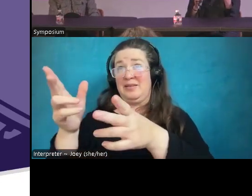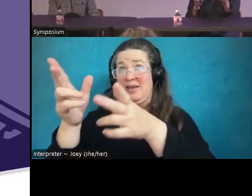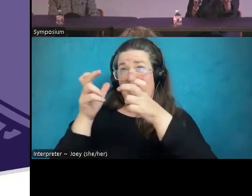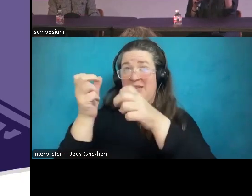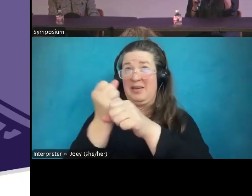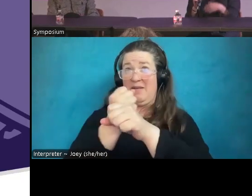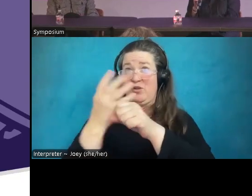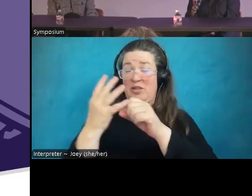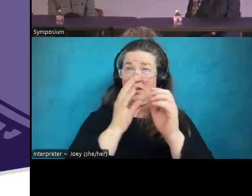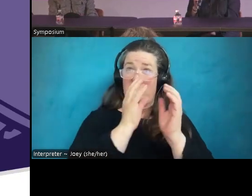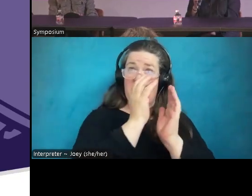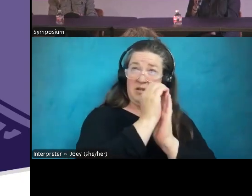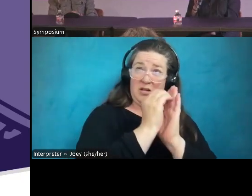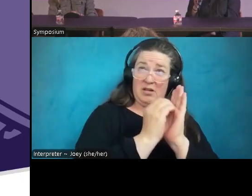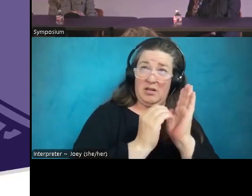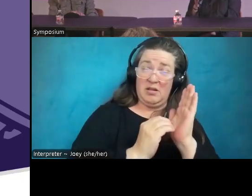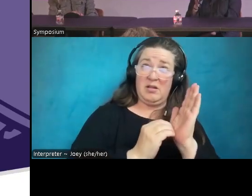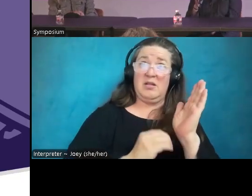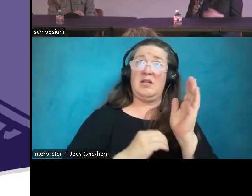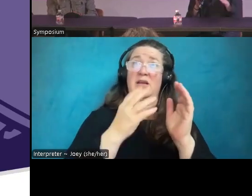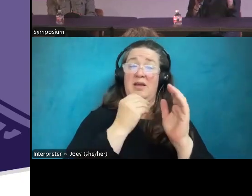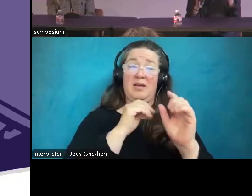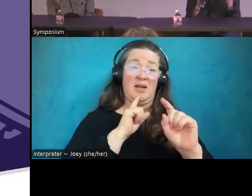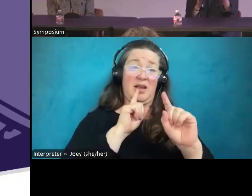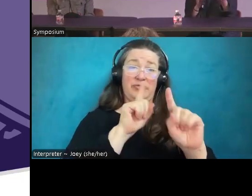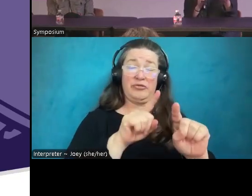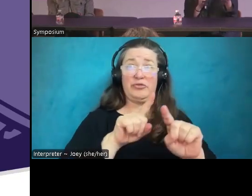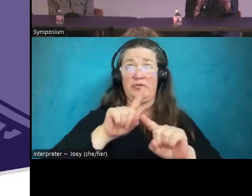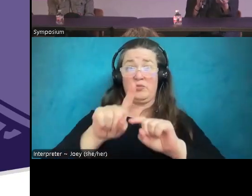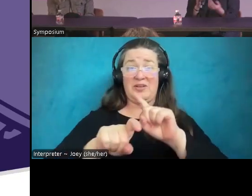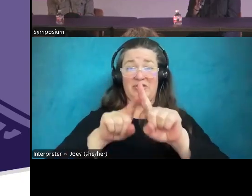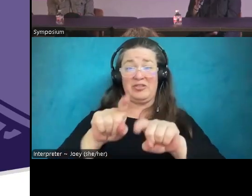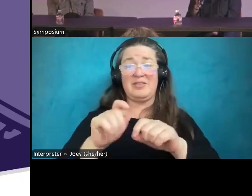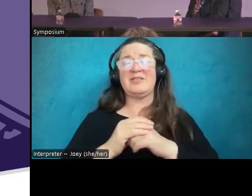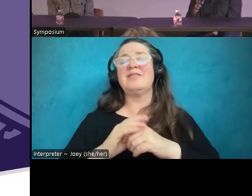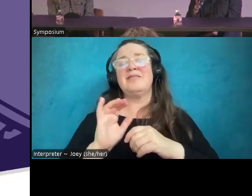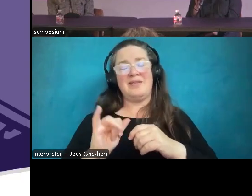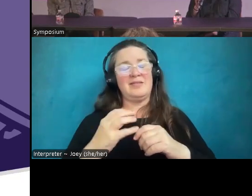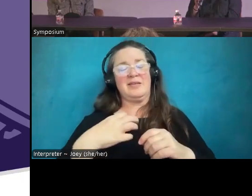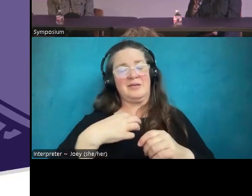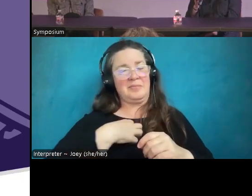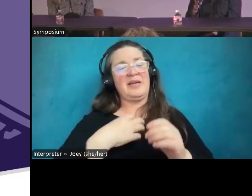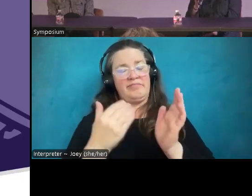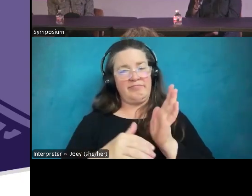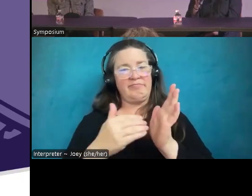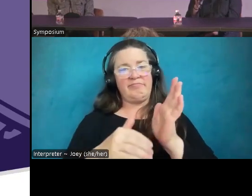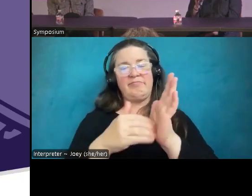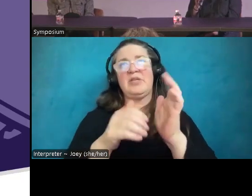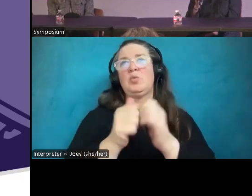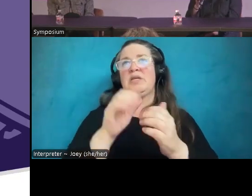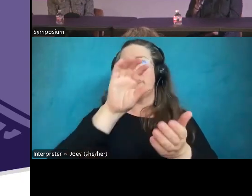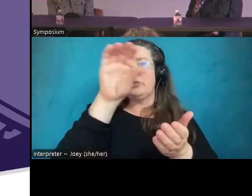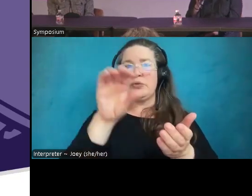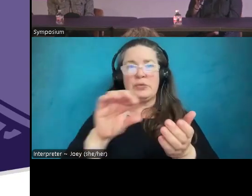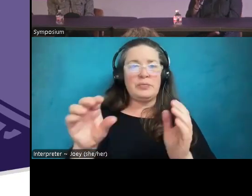and also ask questions, answer questions, which is a common complaint. Like with all the Zoom meetings we're doing now, it's hard to keep track of who's on the call,